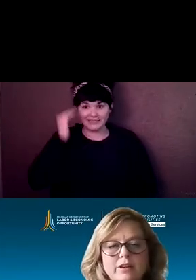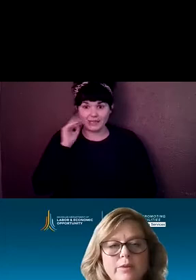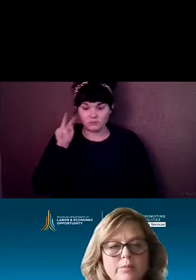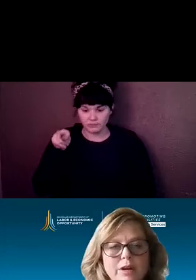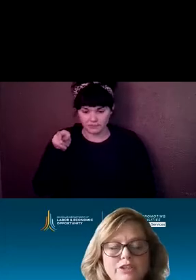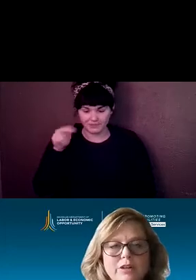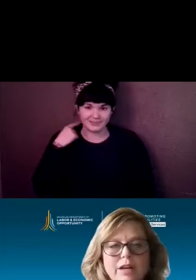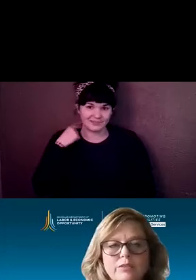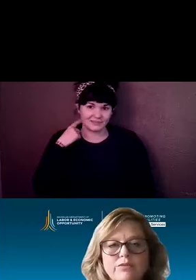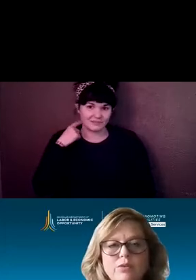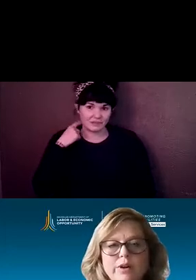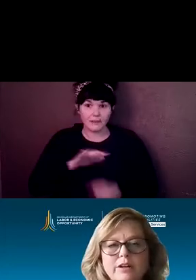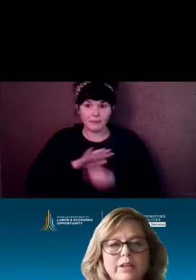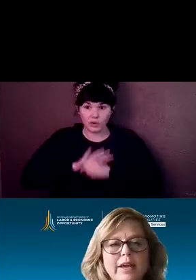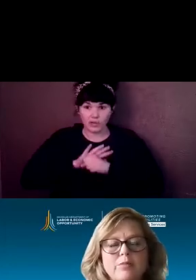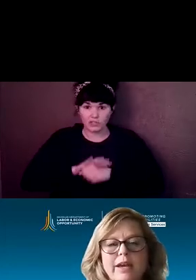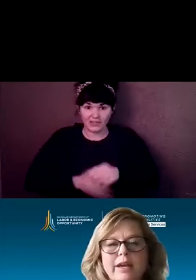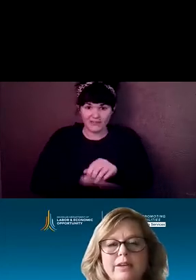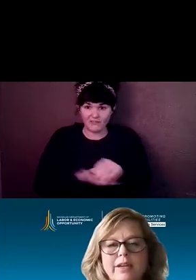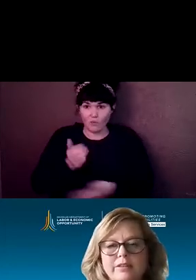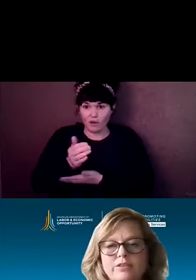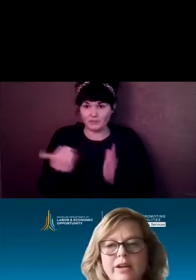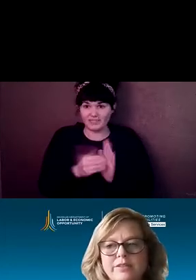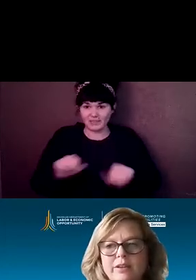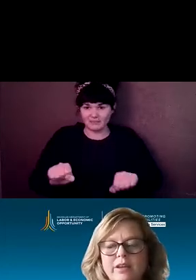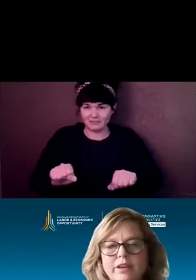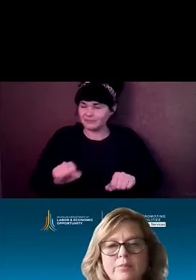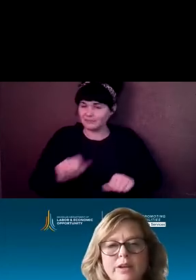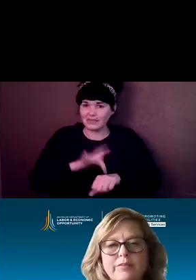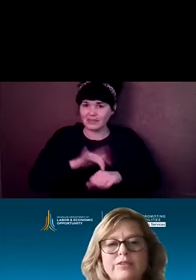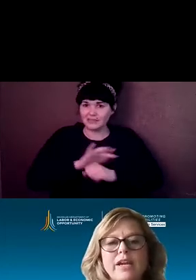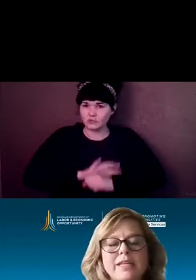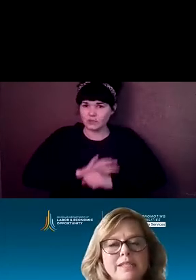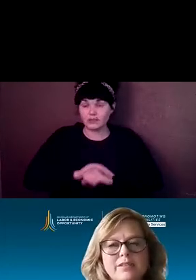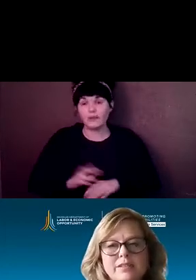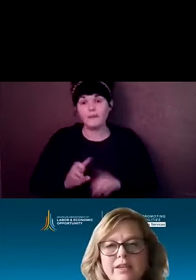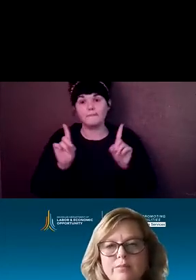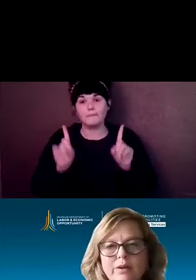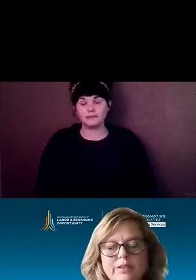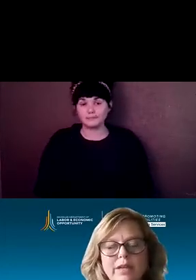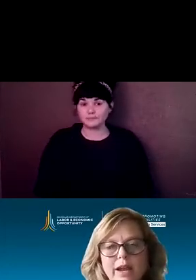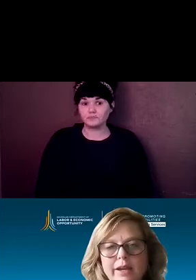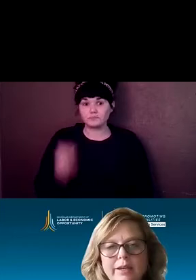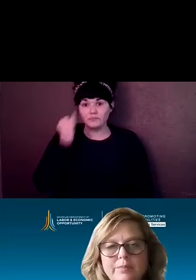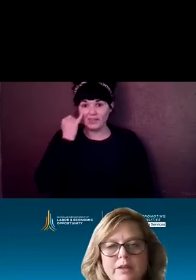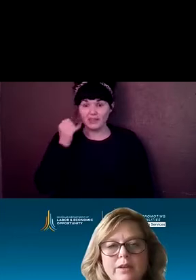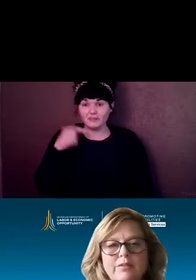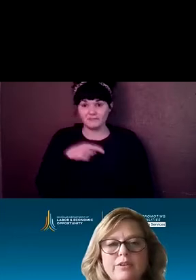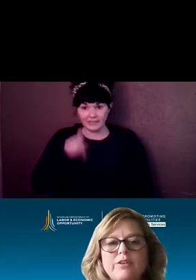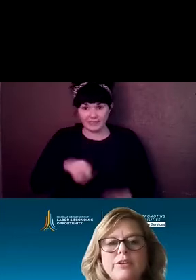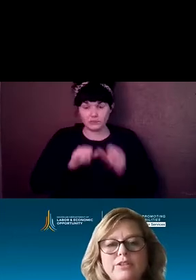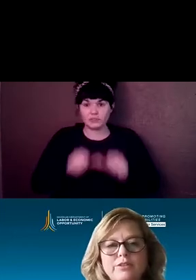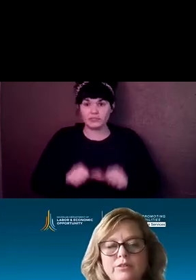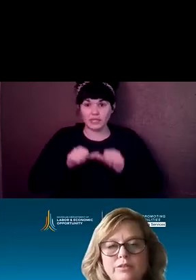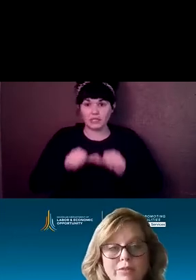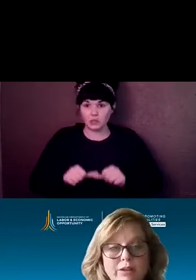a little bit of pressure on those forearms, again, with that contact stress. But for any sustained amount of time, they're